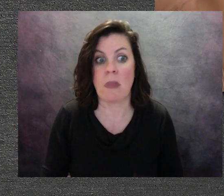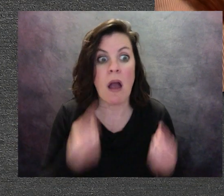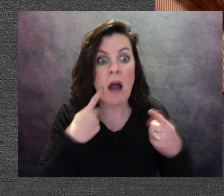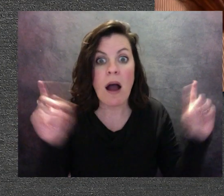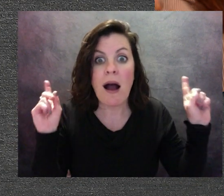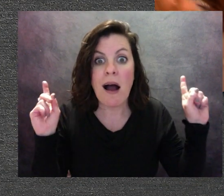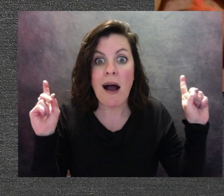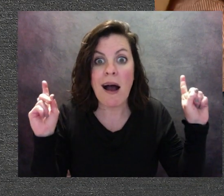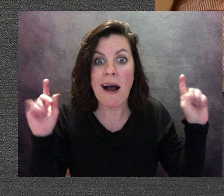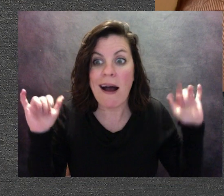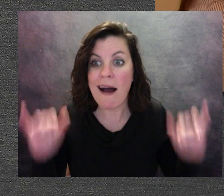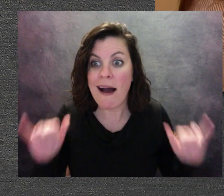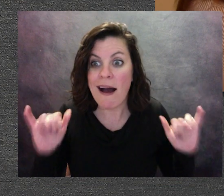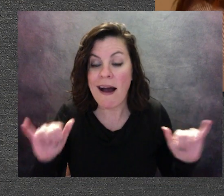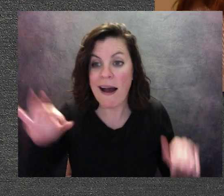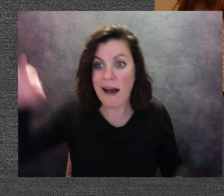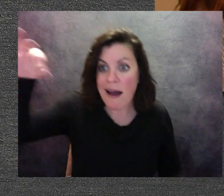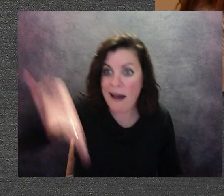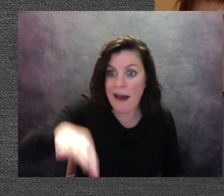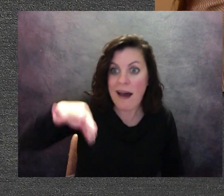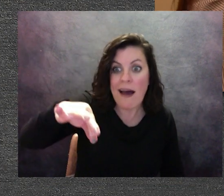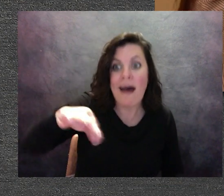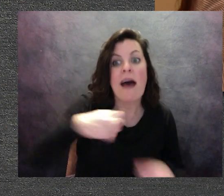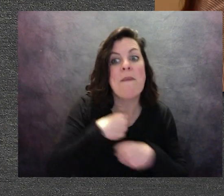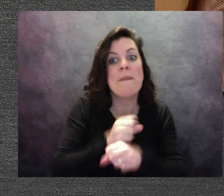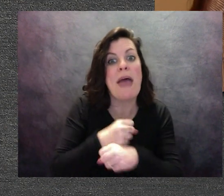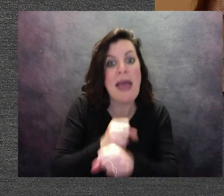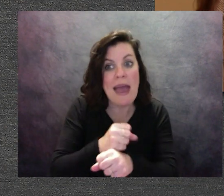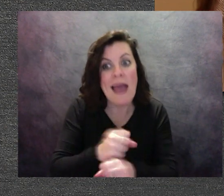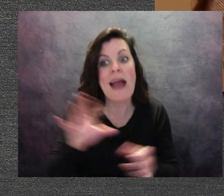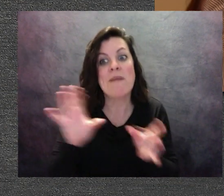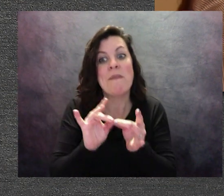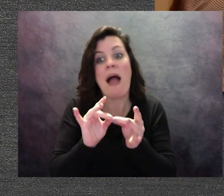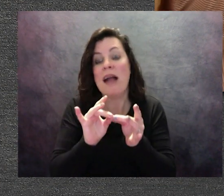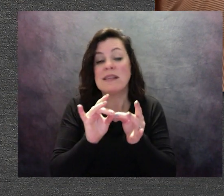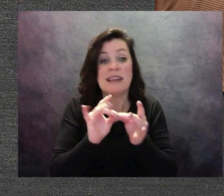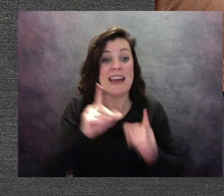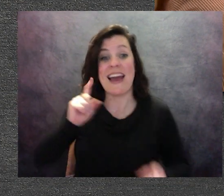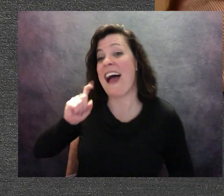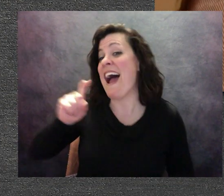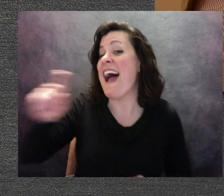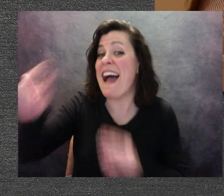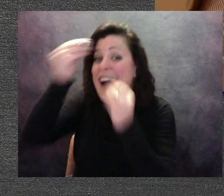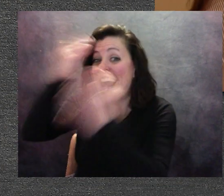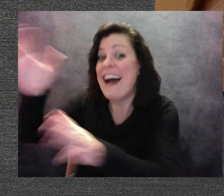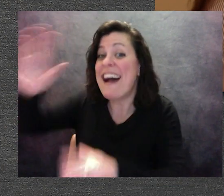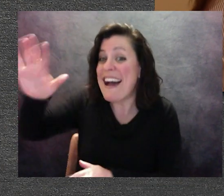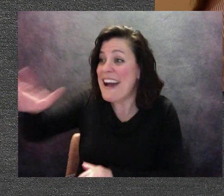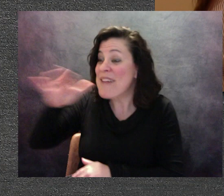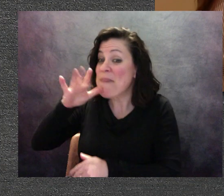It works! Look, I made a magnet. He runs to his mother. Oh,